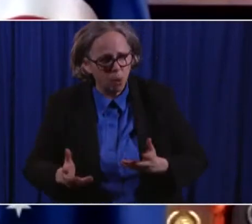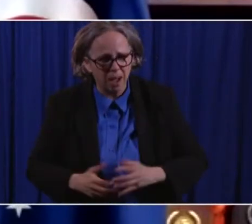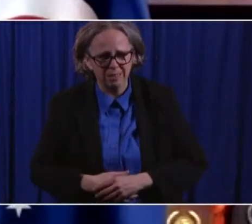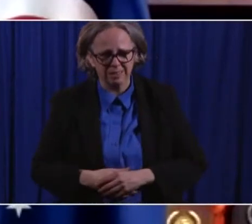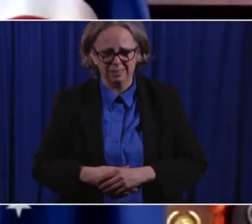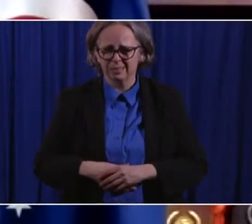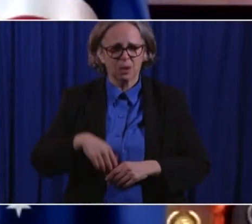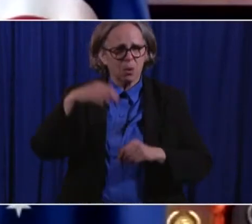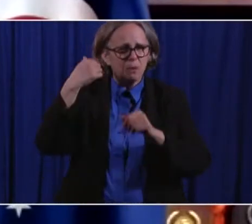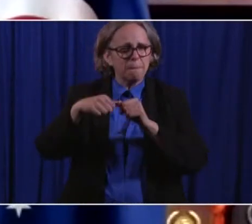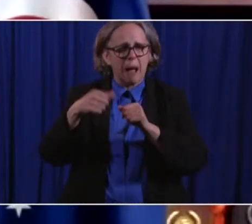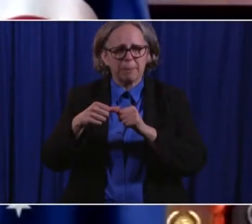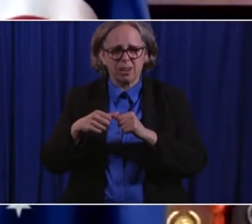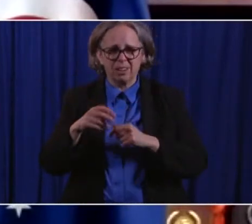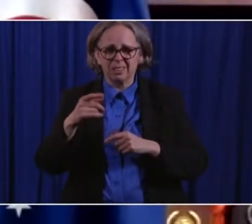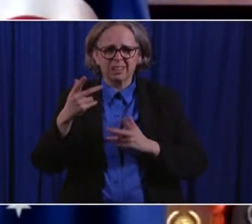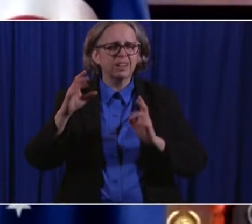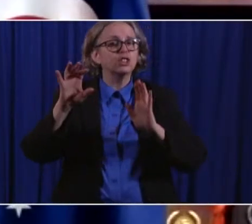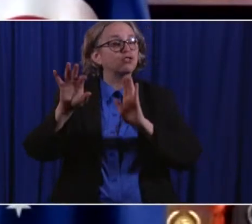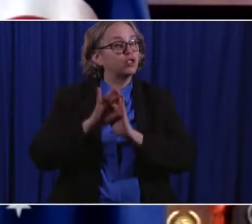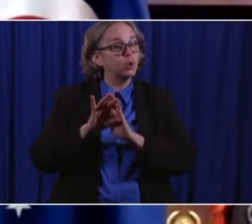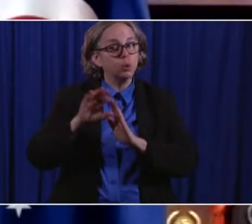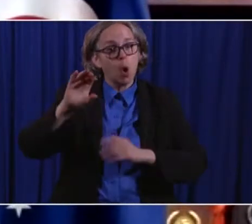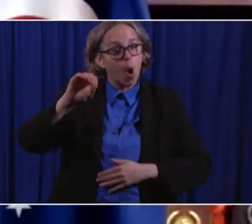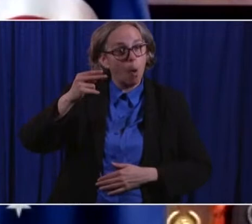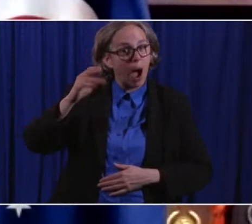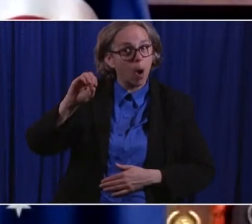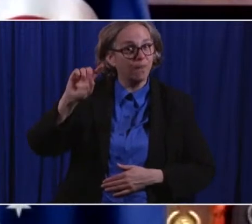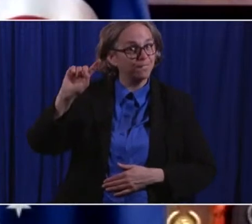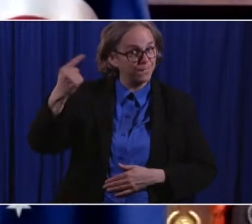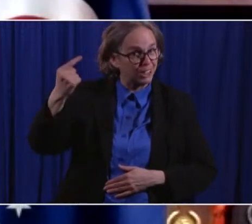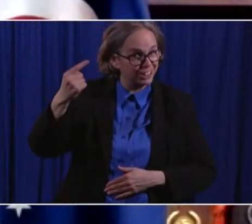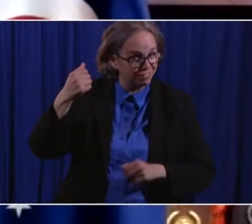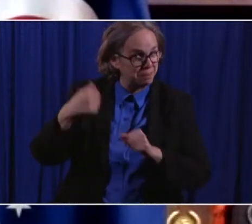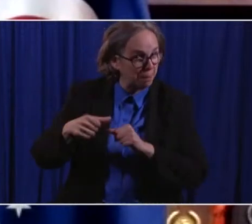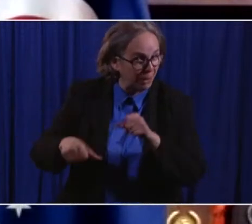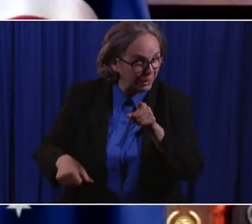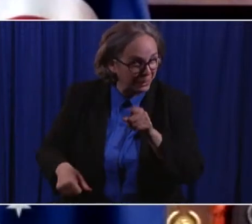announcement. You can find out more about Choose Ohio First at